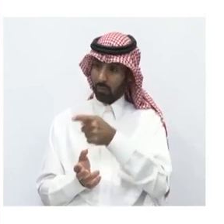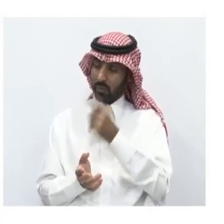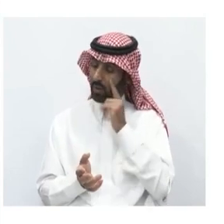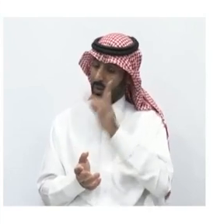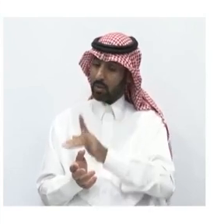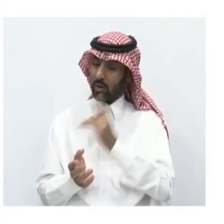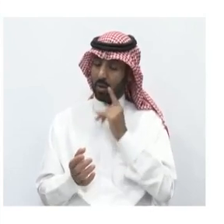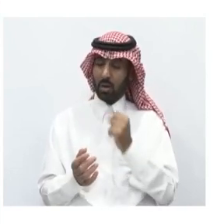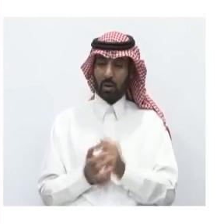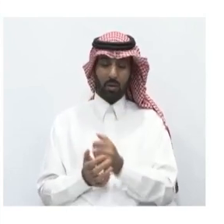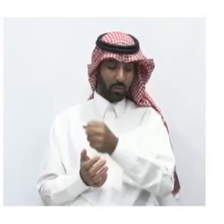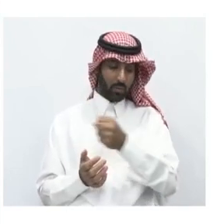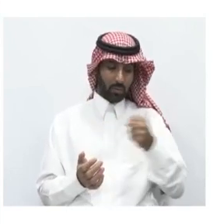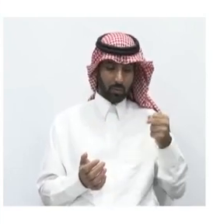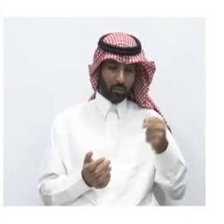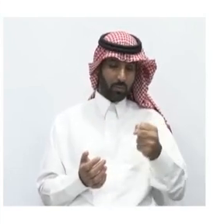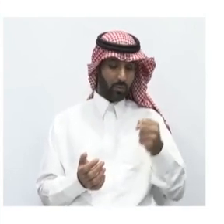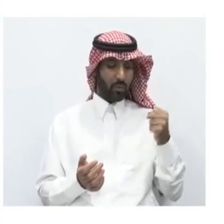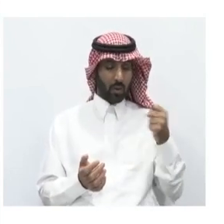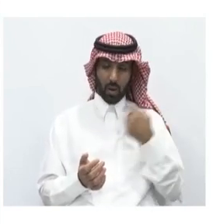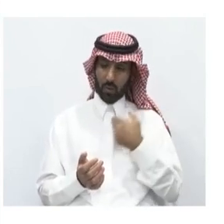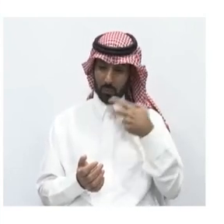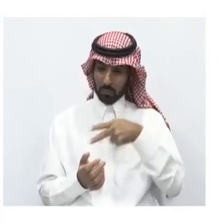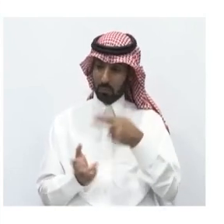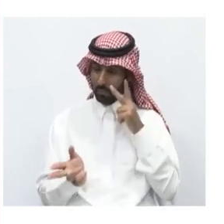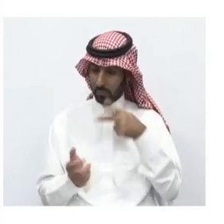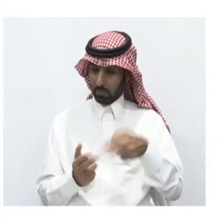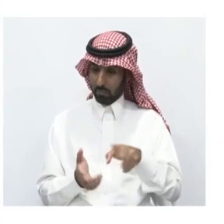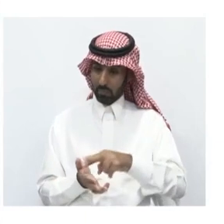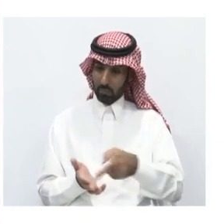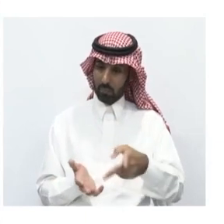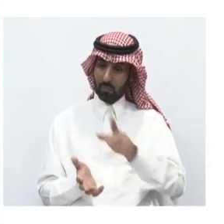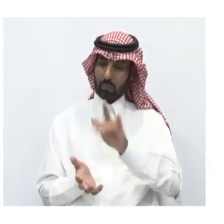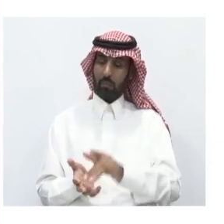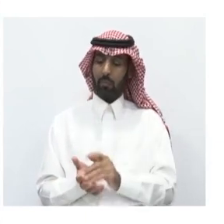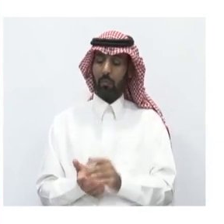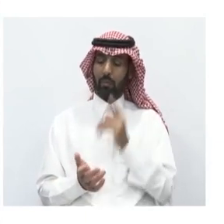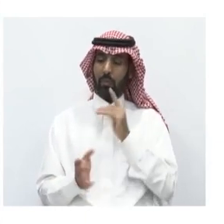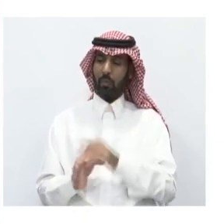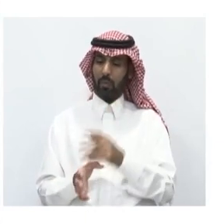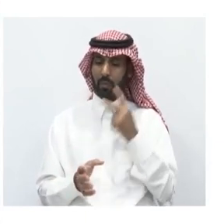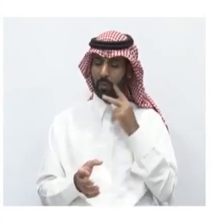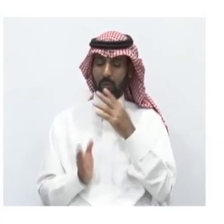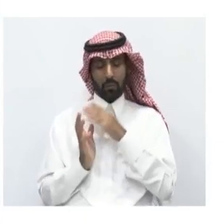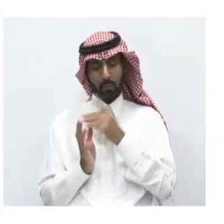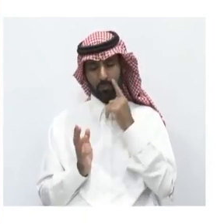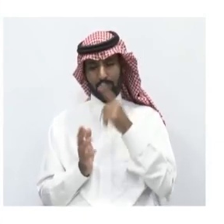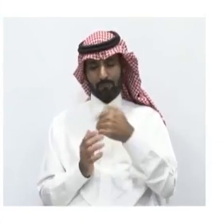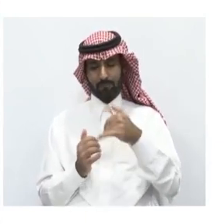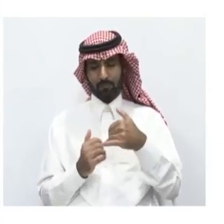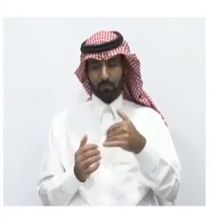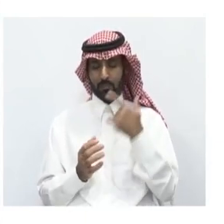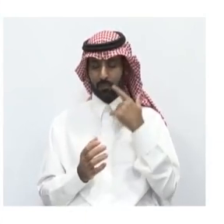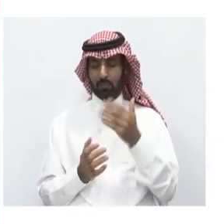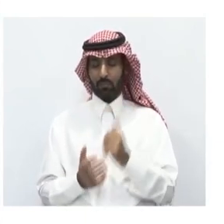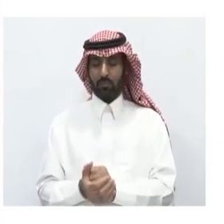row near the front of the plane. I was wondering if it would be possible to change seats. I usually try to get some sleep during red-eye flights, and